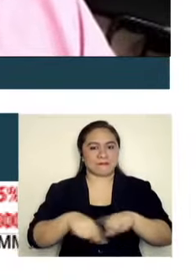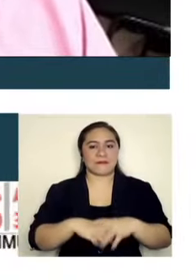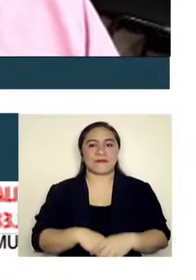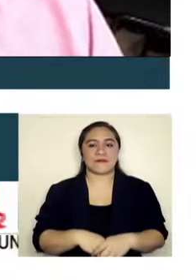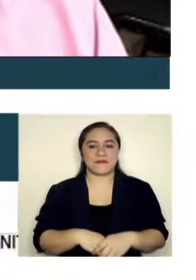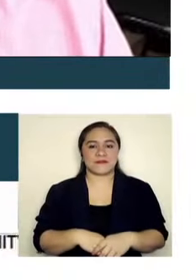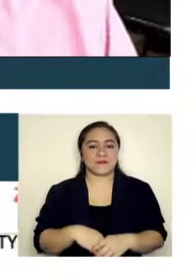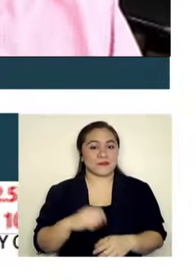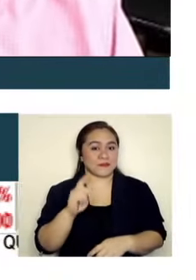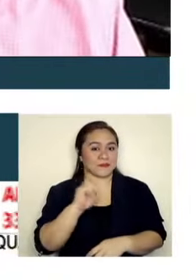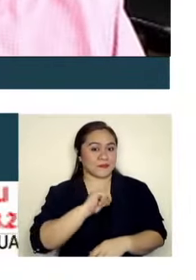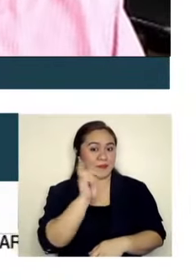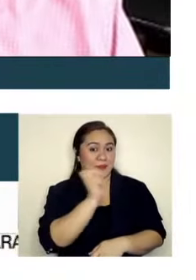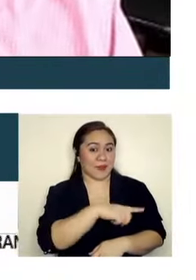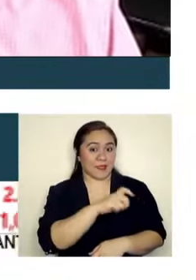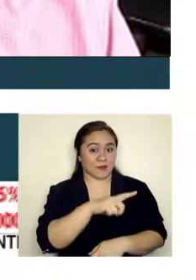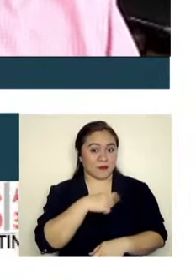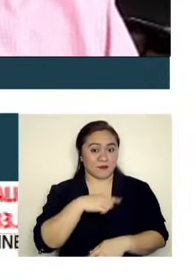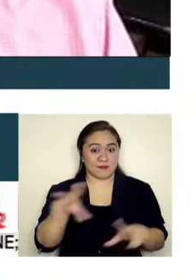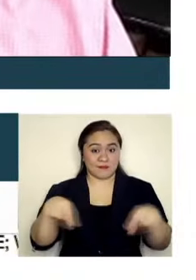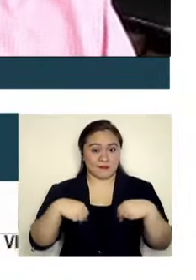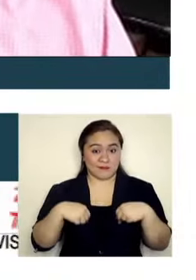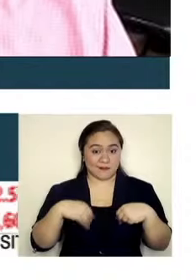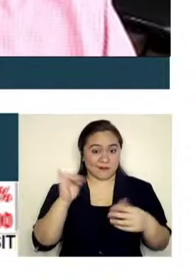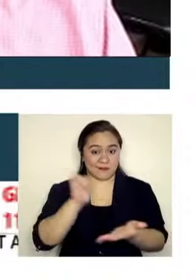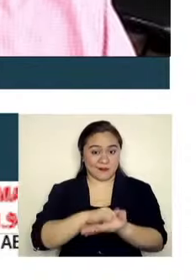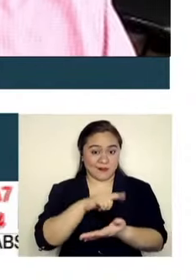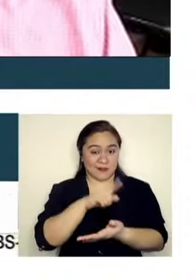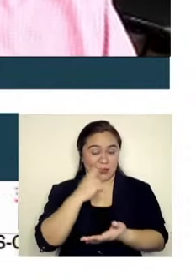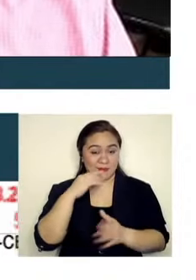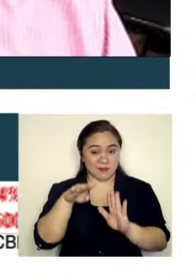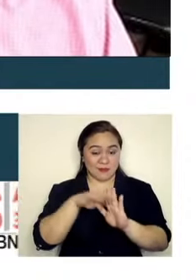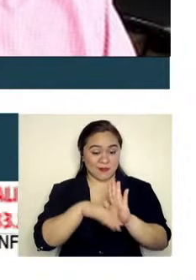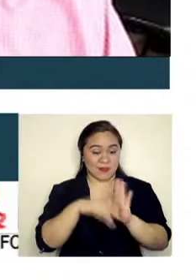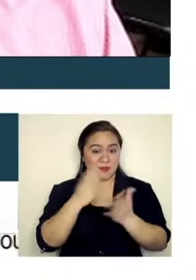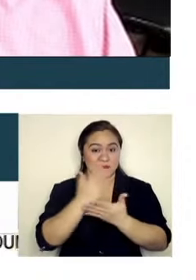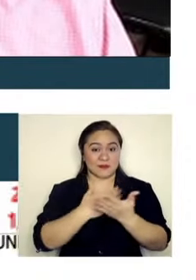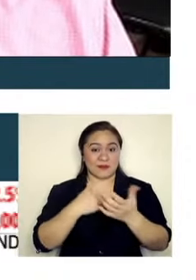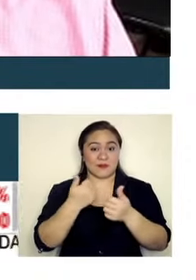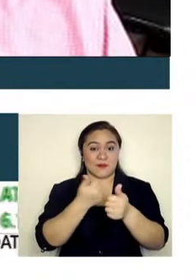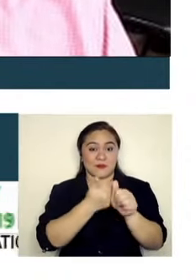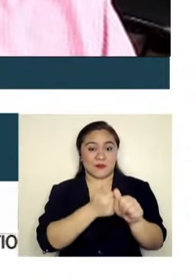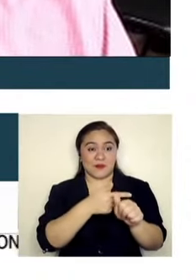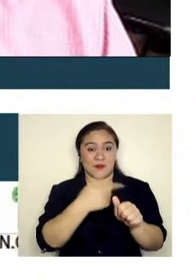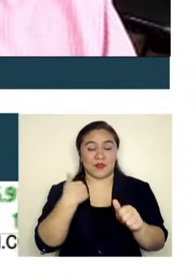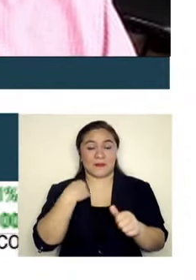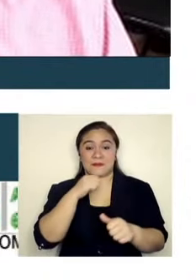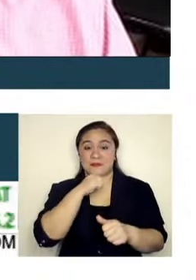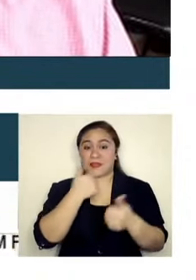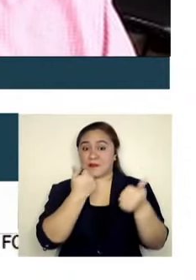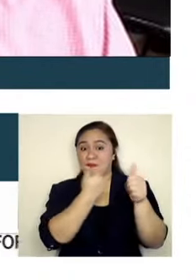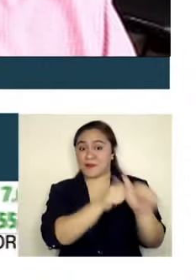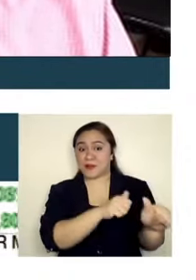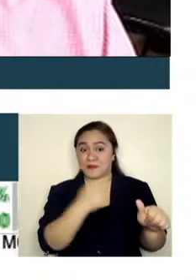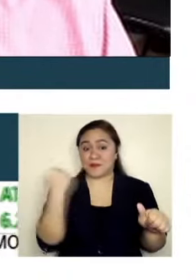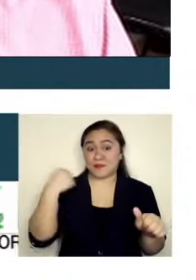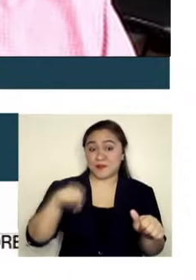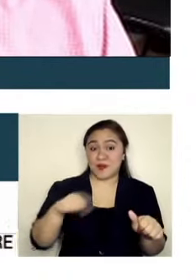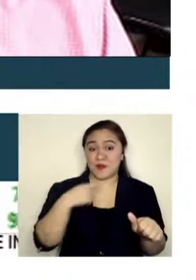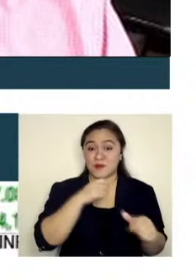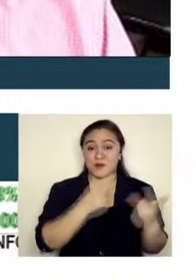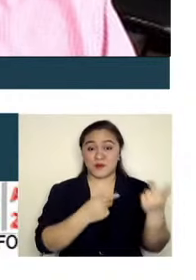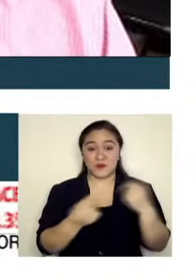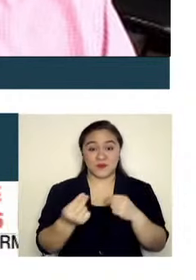Are you accepting of the fact that there are breaches in protocols, and you know, yes, you're just going to accept it, and you're not going to try and